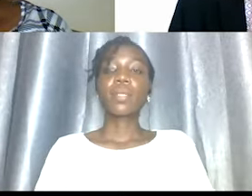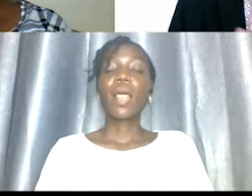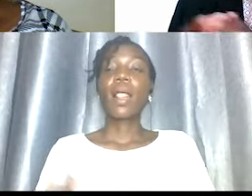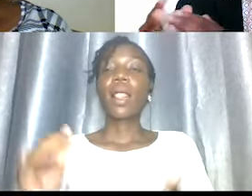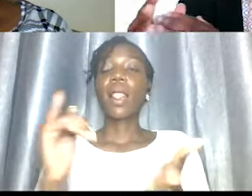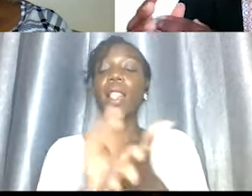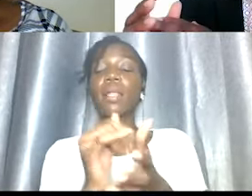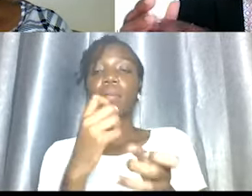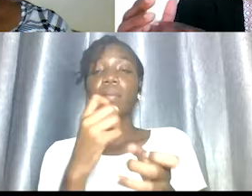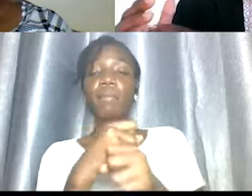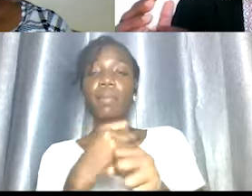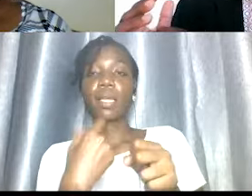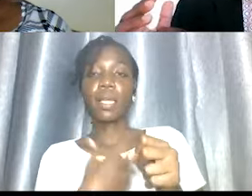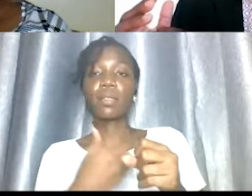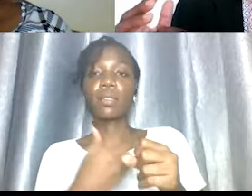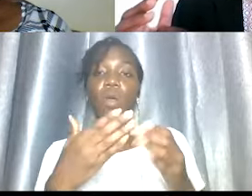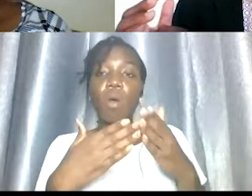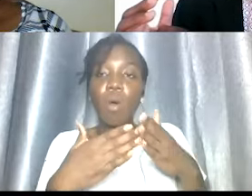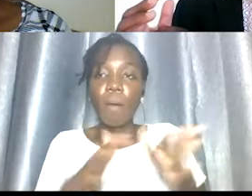opening up another